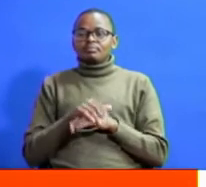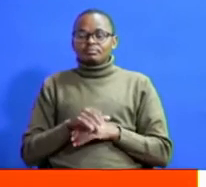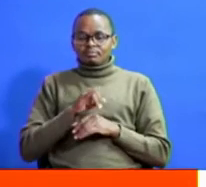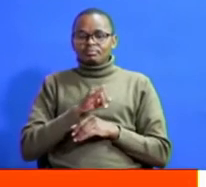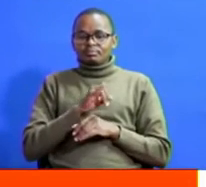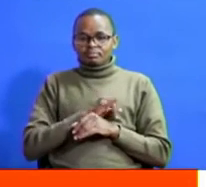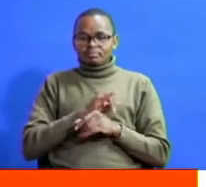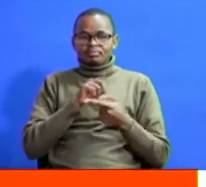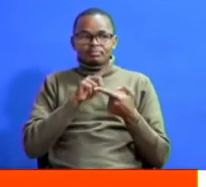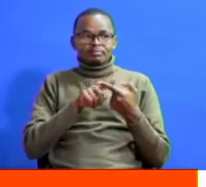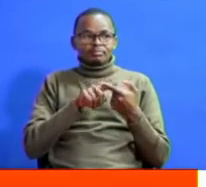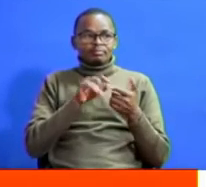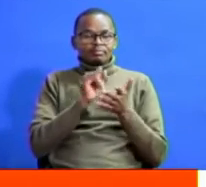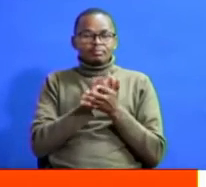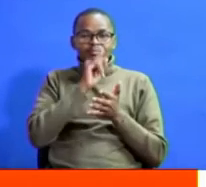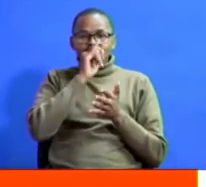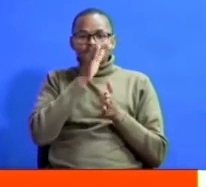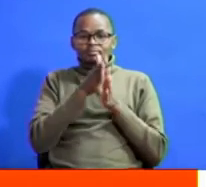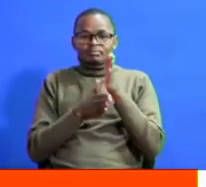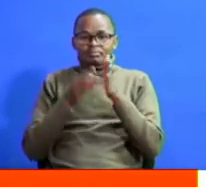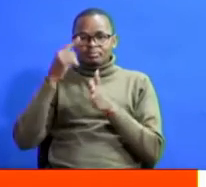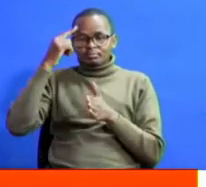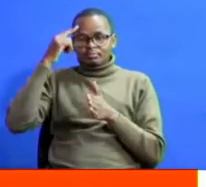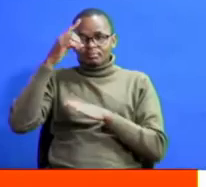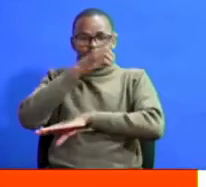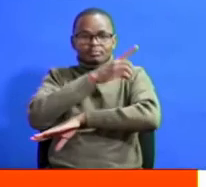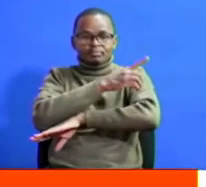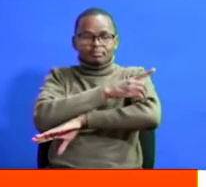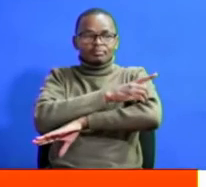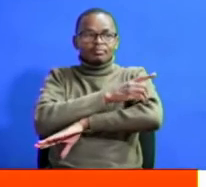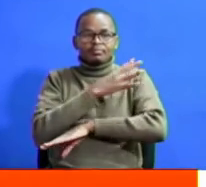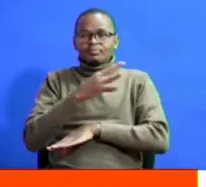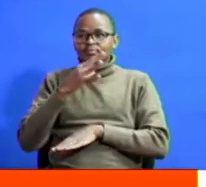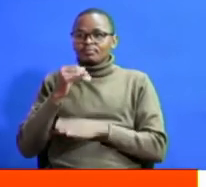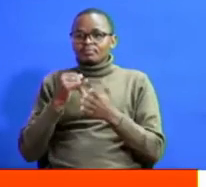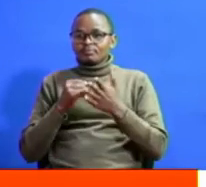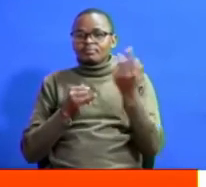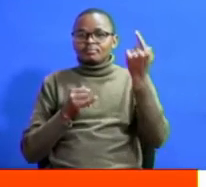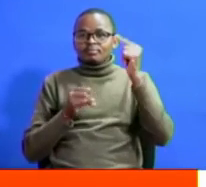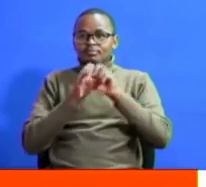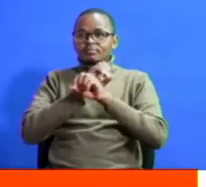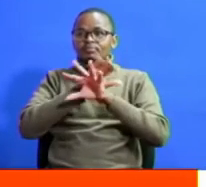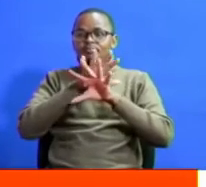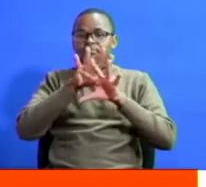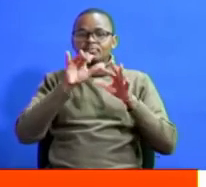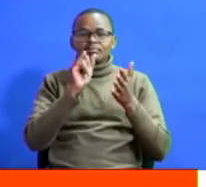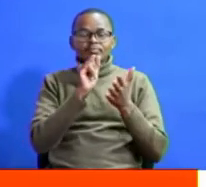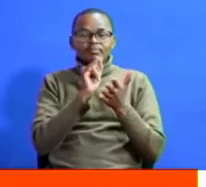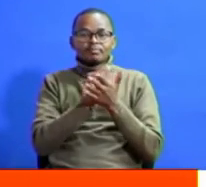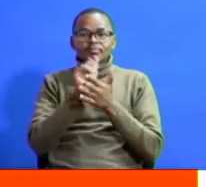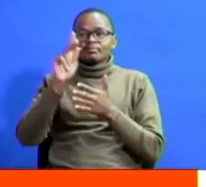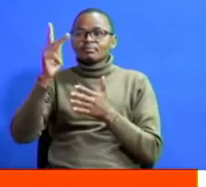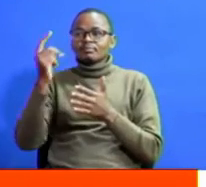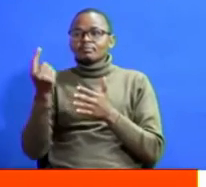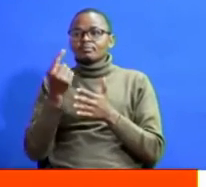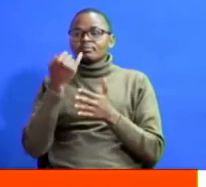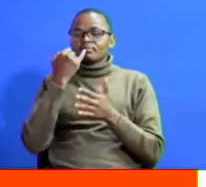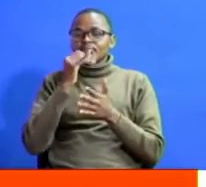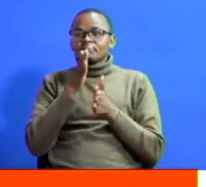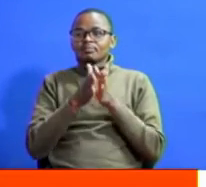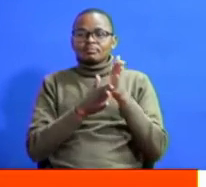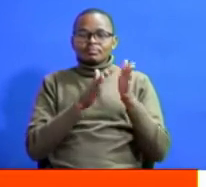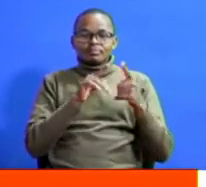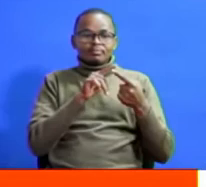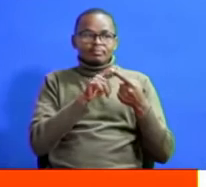very optimistic that he is well prepared for the day, mm-hmm. and it will come out clearly that the Kenya Kwanza is actually prepared